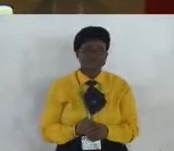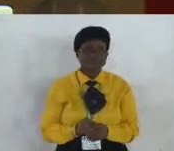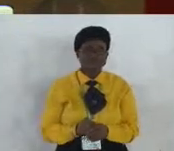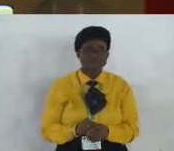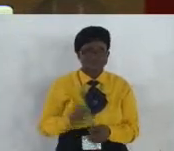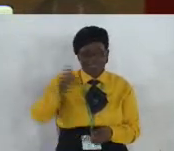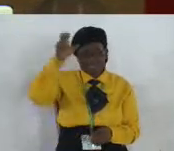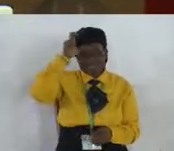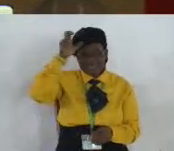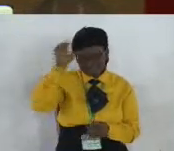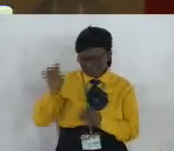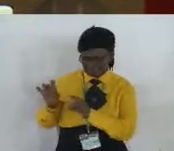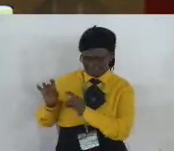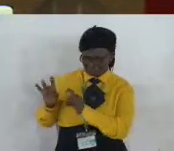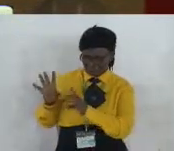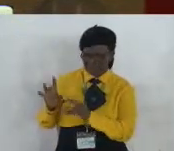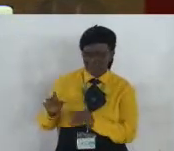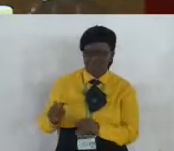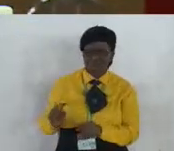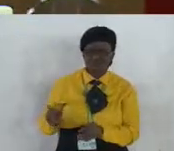Satan hates you.